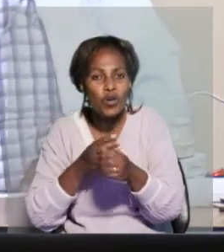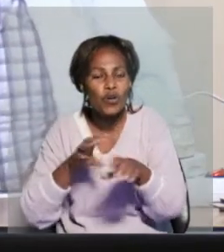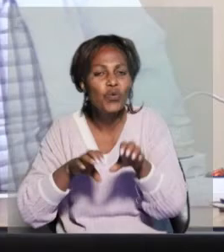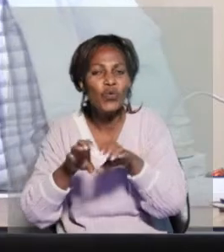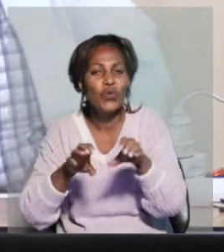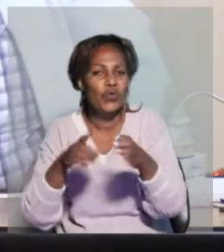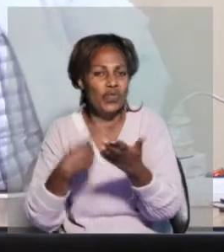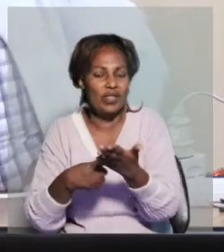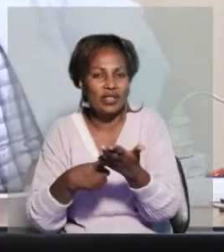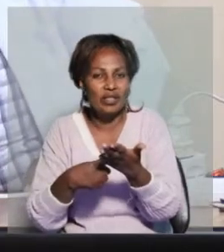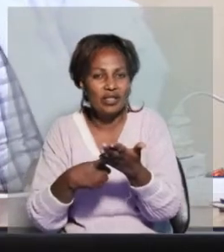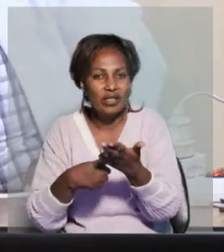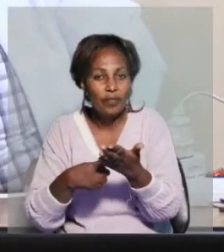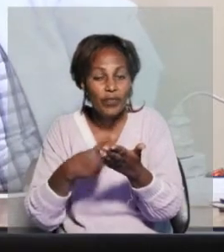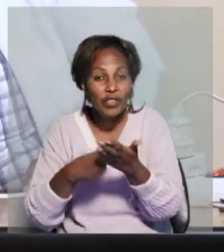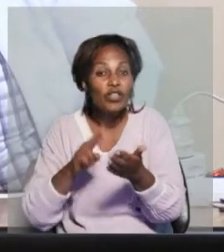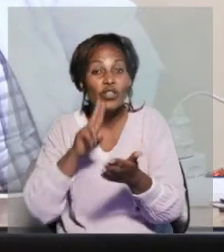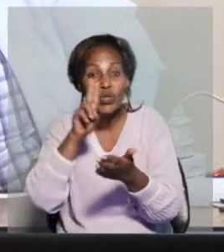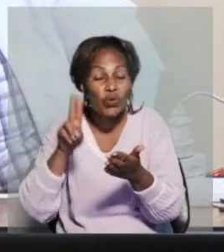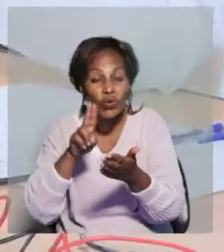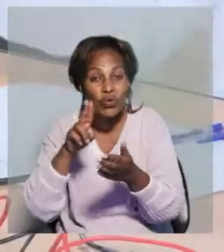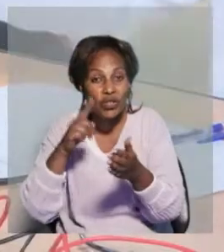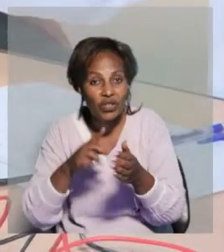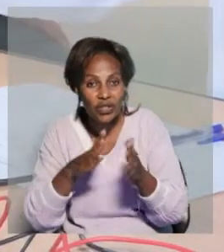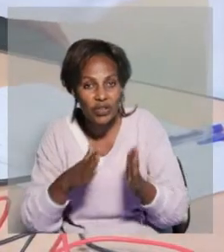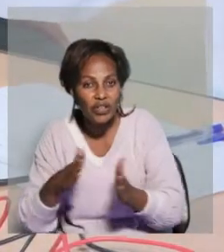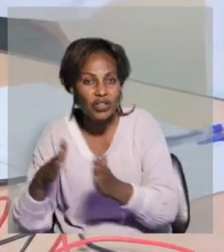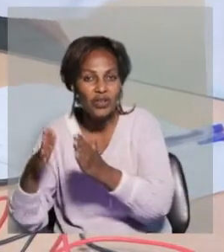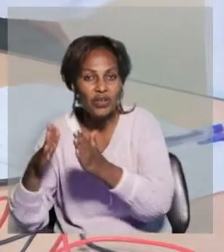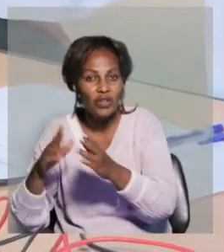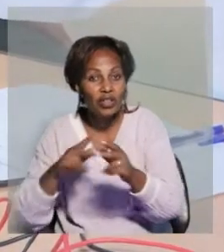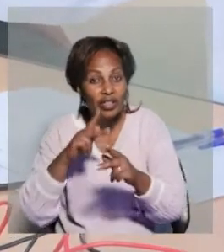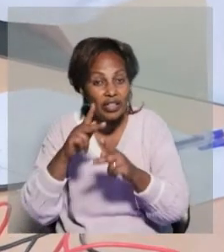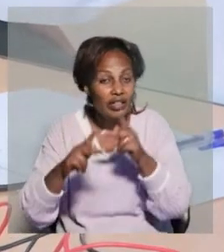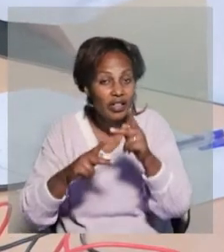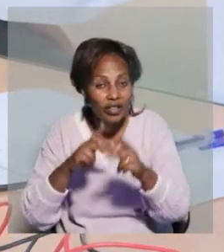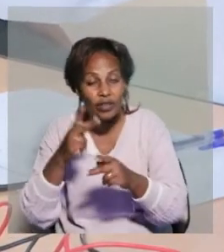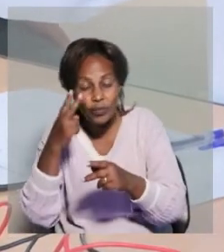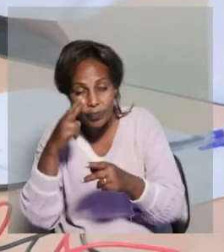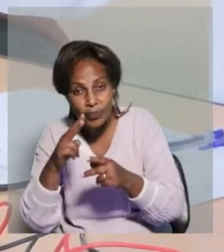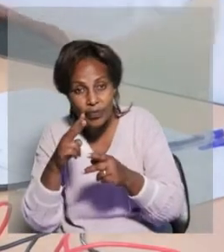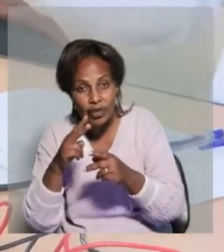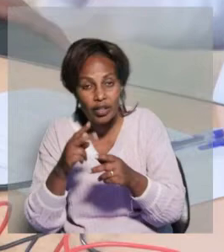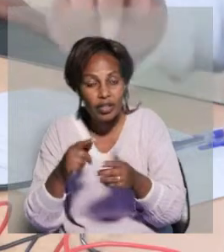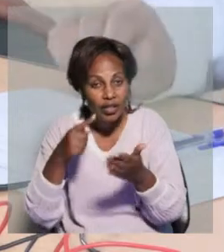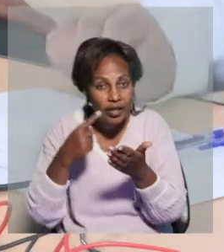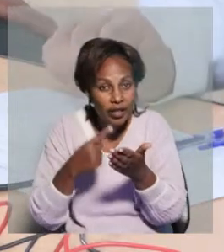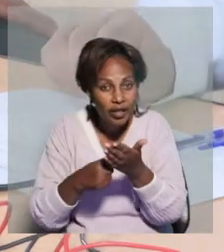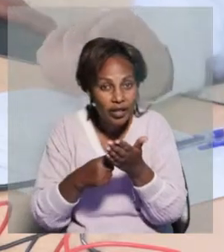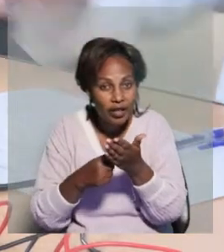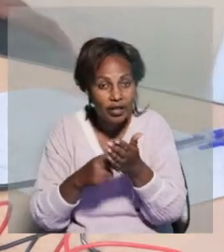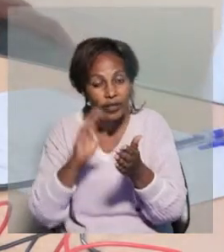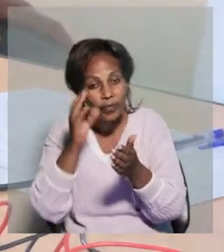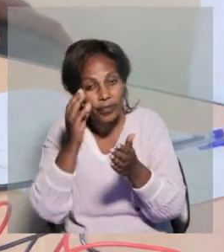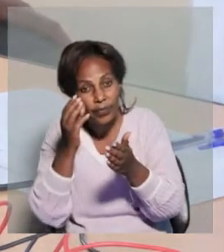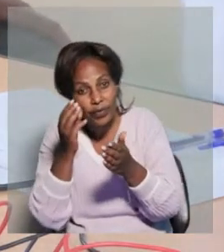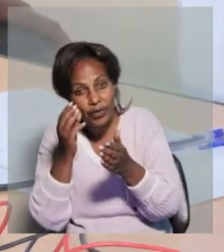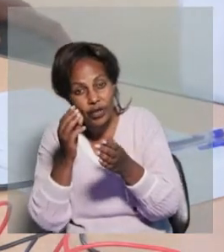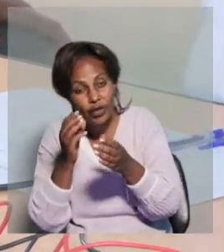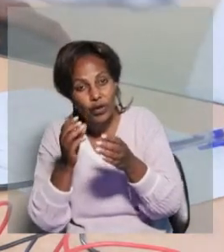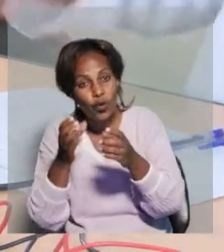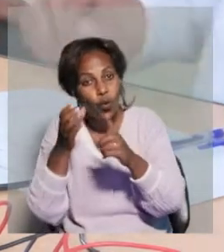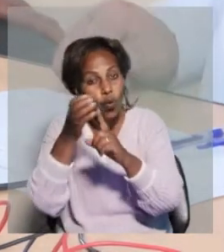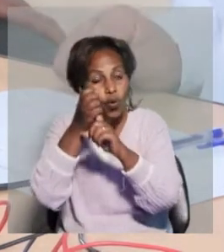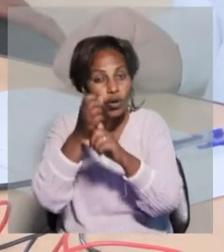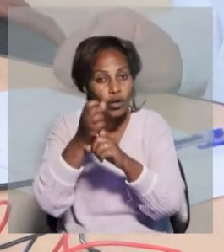We'll use this kind of arrangement. Here we have a light bulb holder. Here you